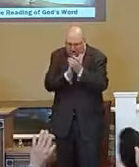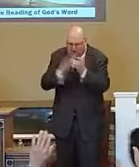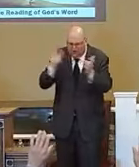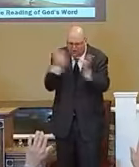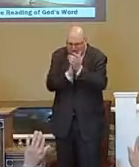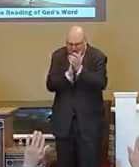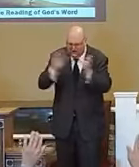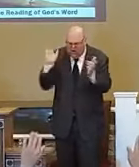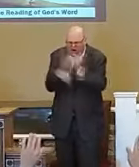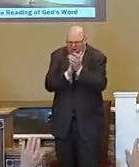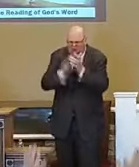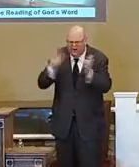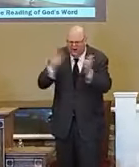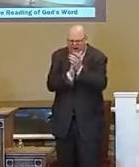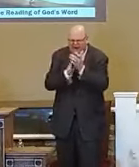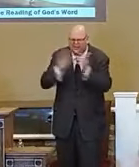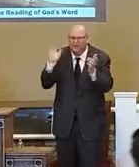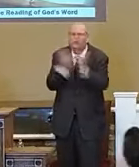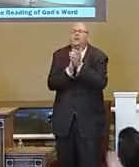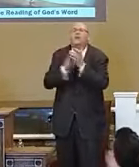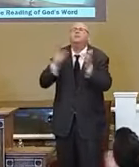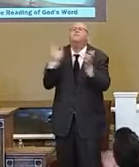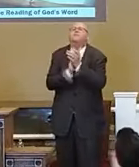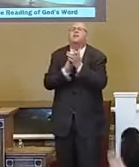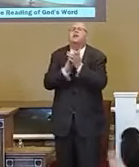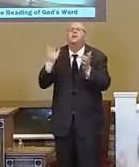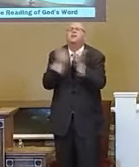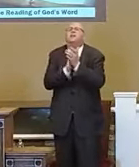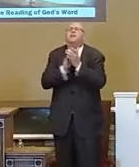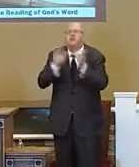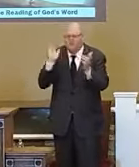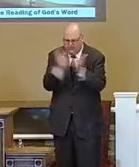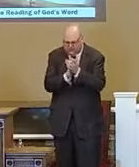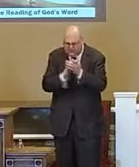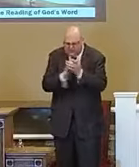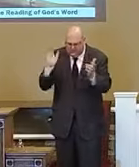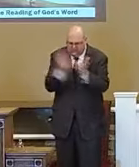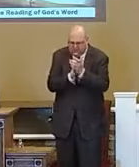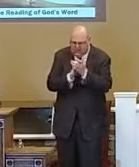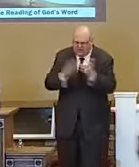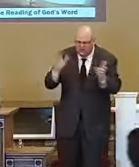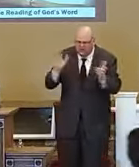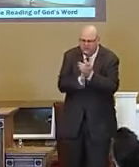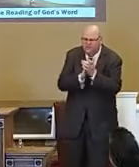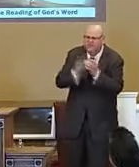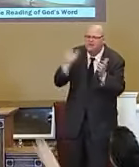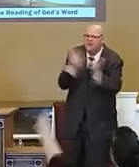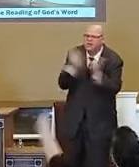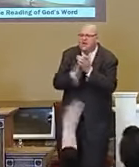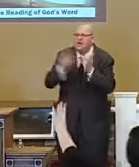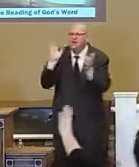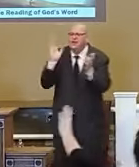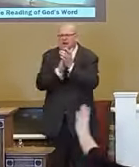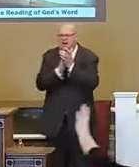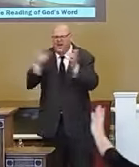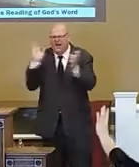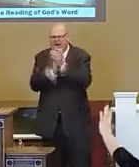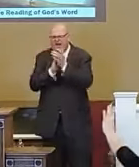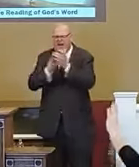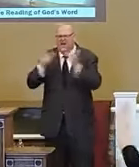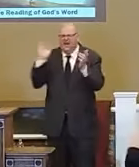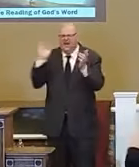Lord. Hallelujah. Hallelujah. Hallelujah. Hallelujah. Come on, that's it. Praise